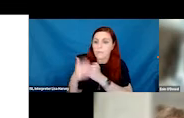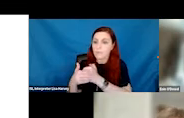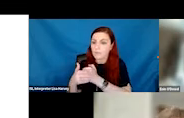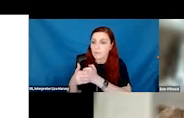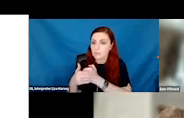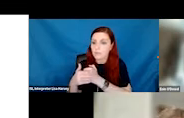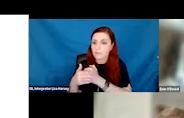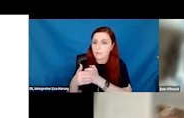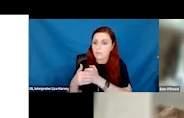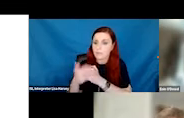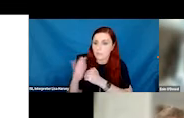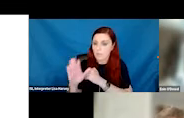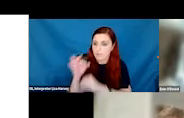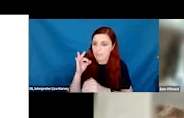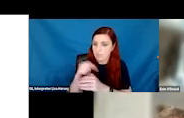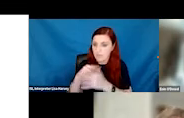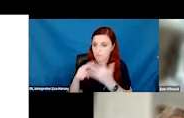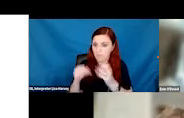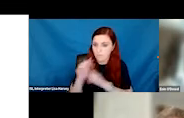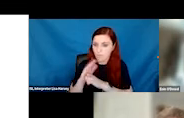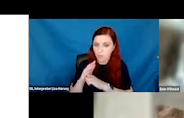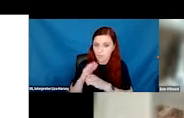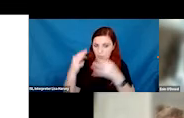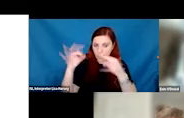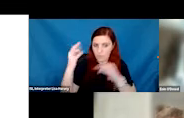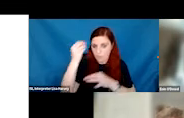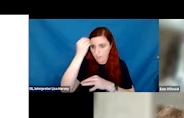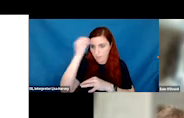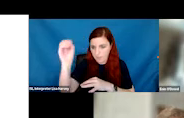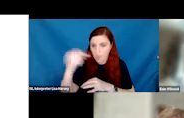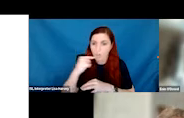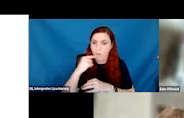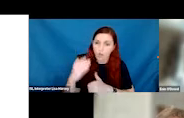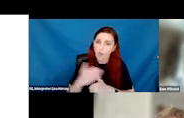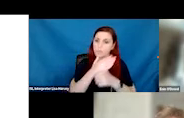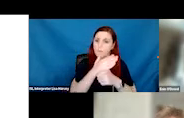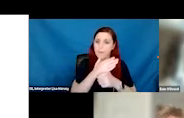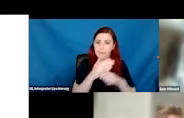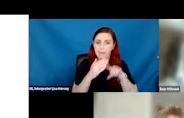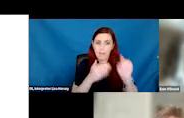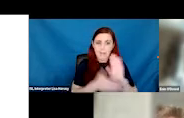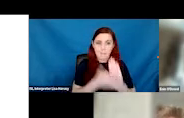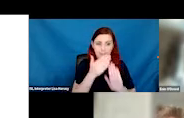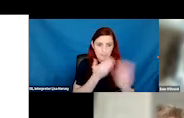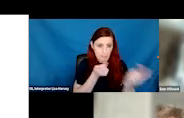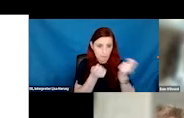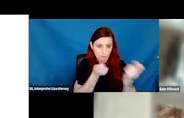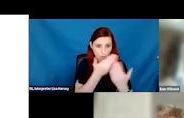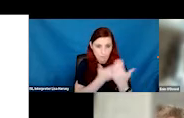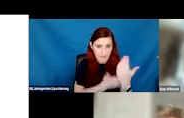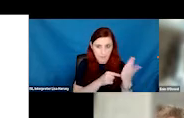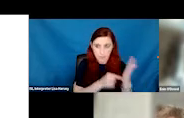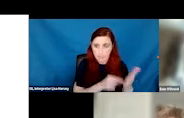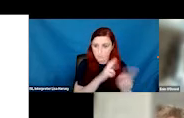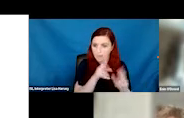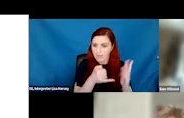for certification of compliance on the conclusion of works. But ultimately, those building control regulations are there as a